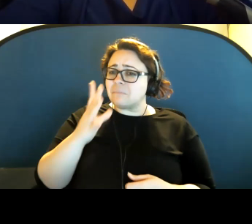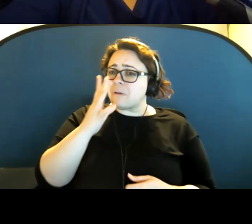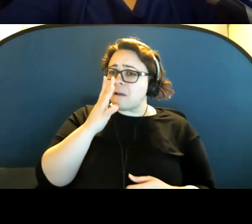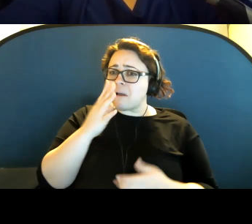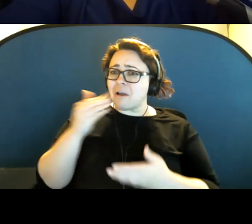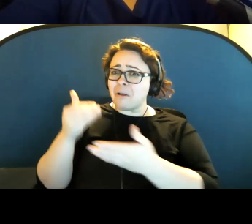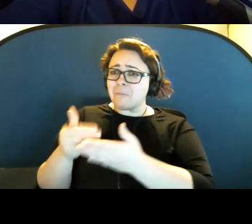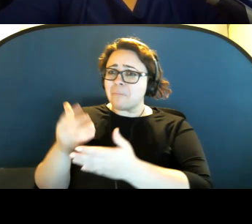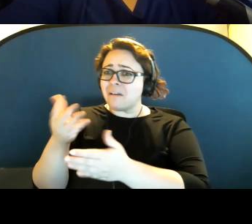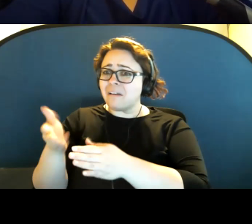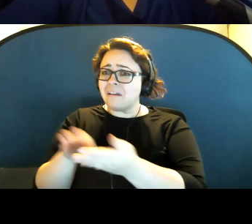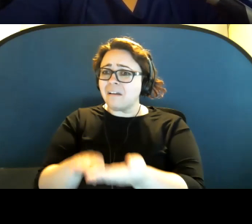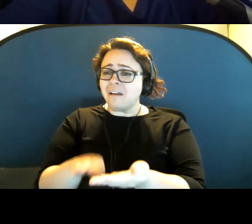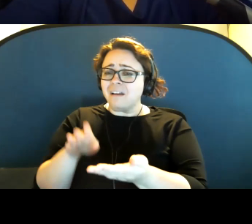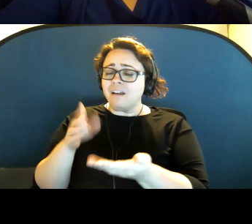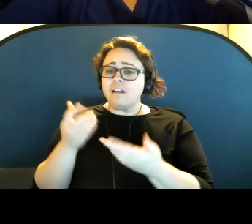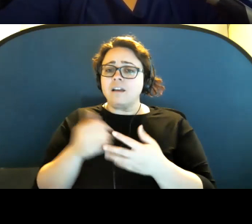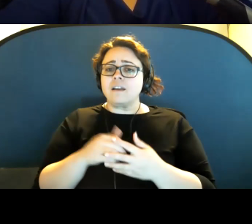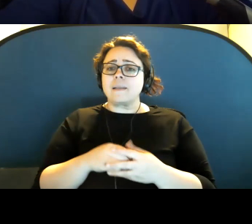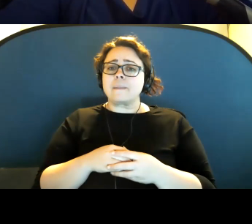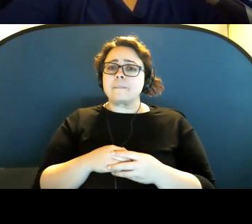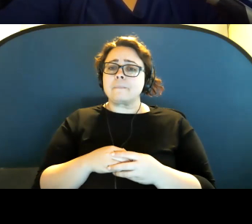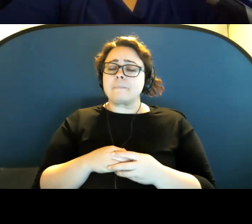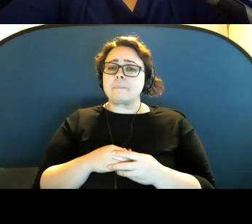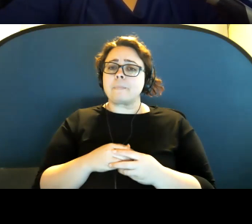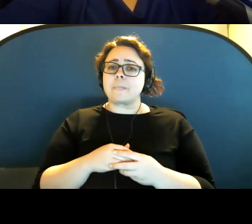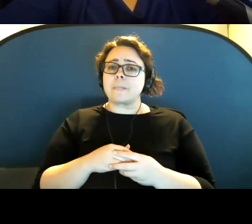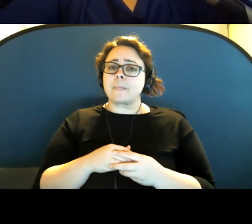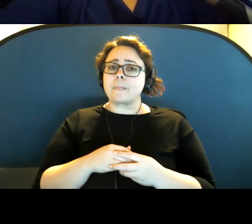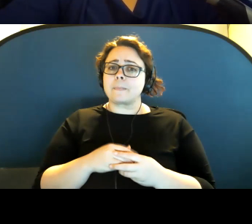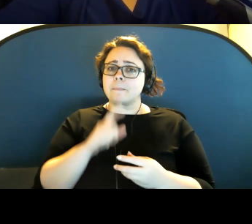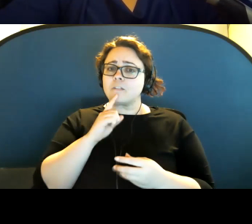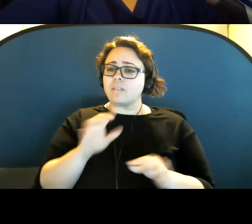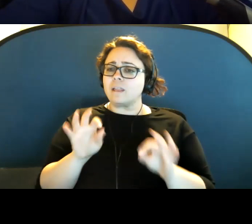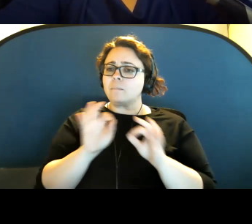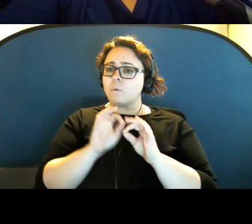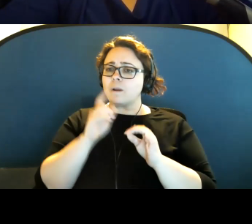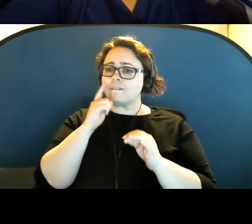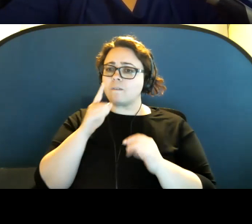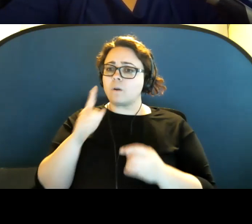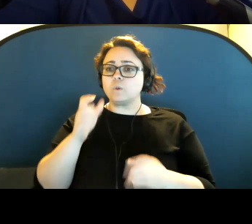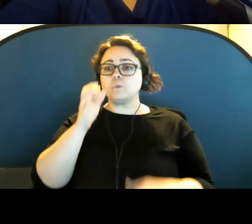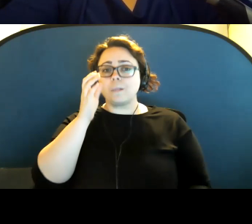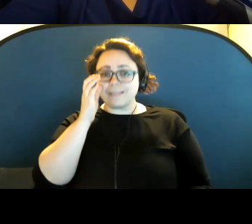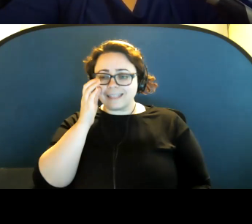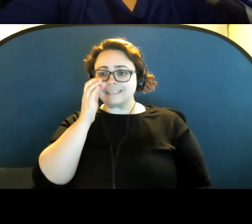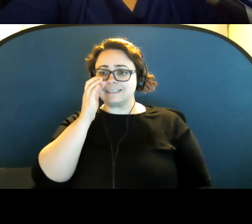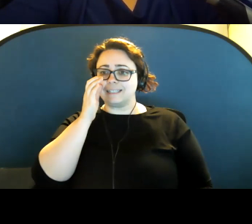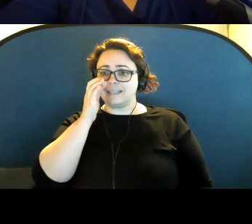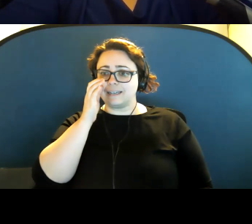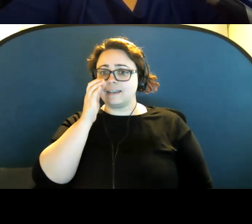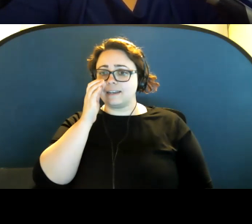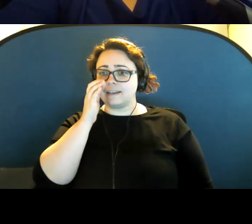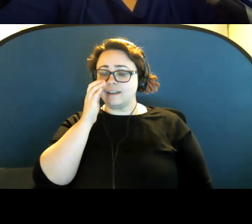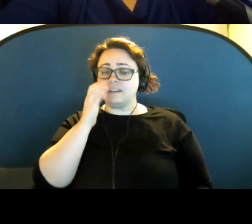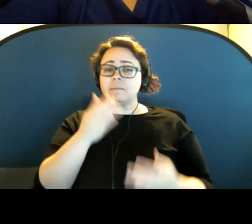do for us. And I think it's really important for people to be heard when they feel that something could have been